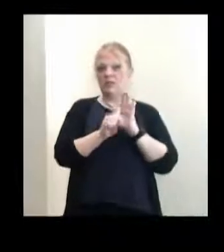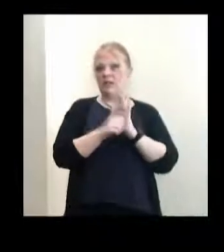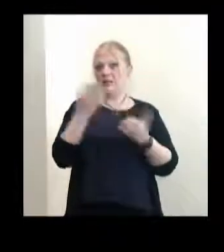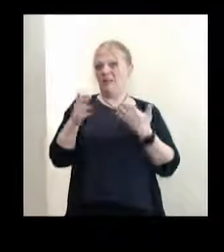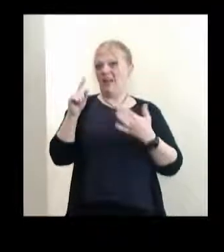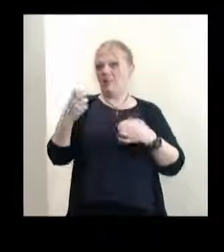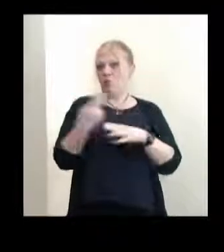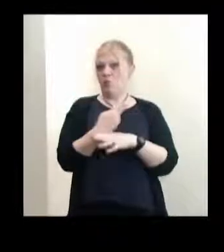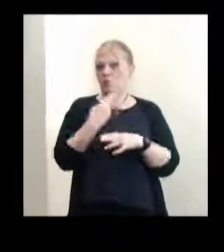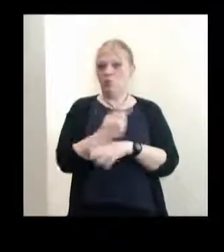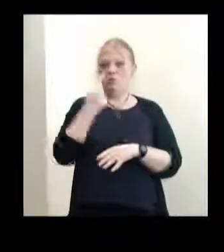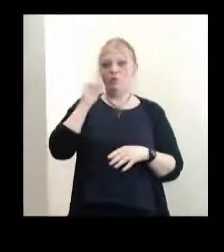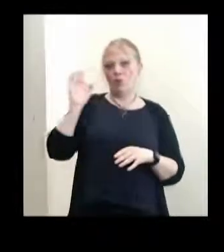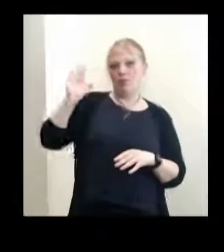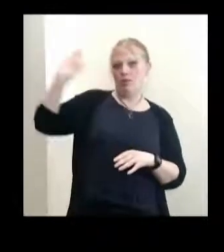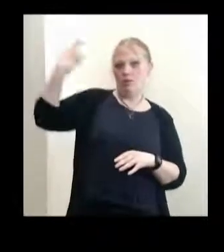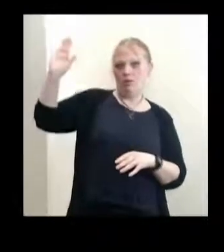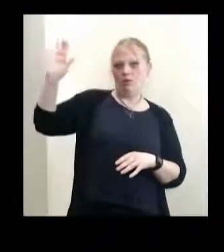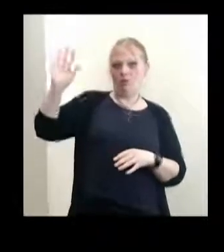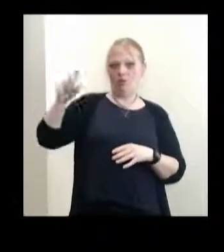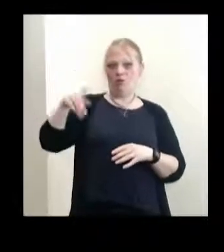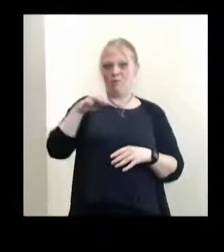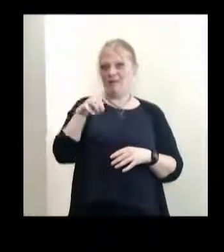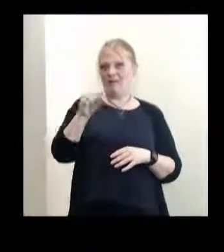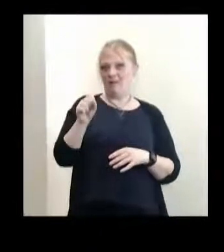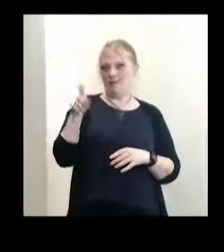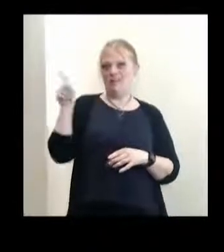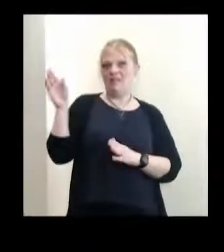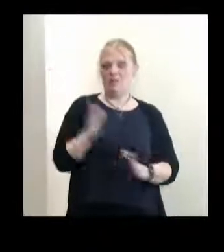use those for their already scheduled pods that they were